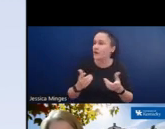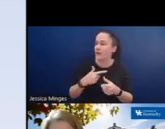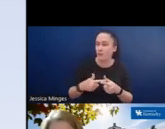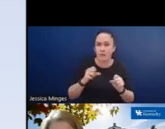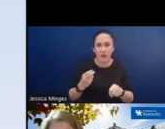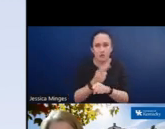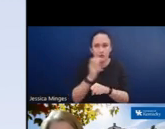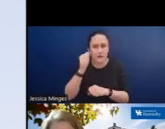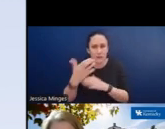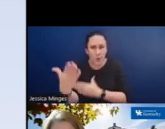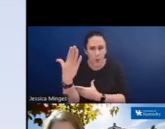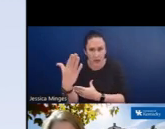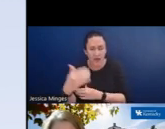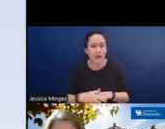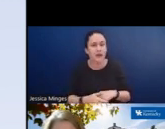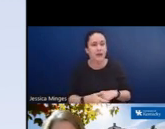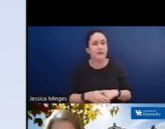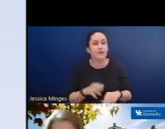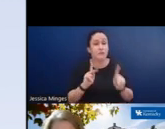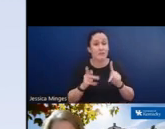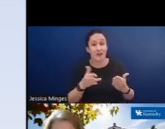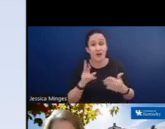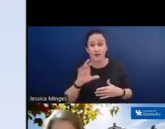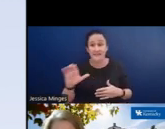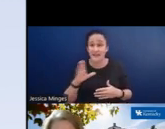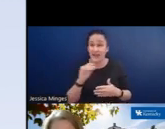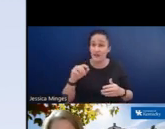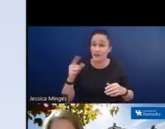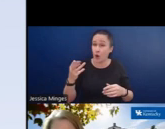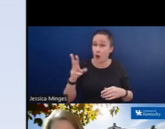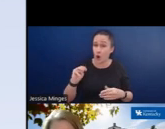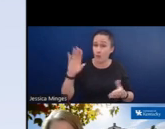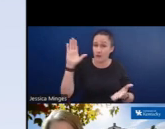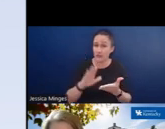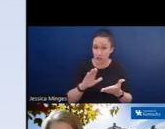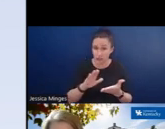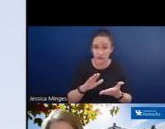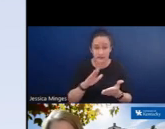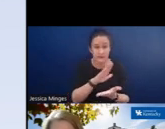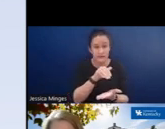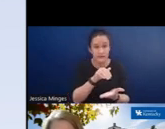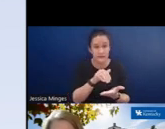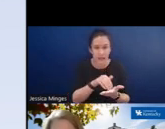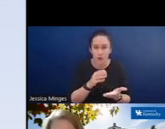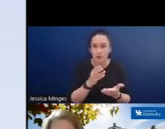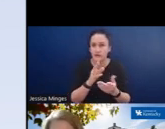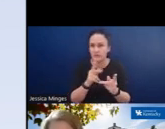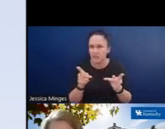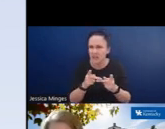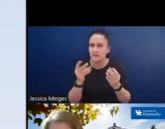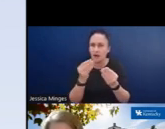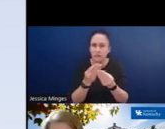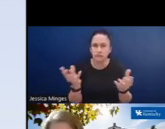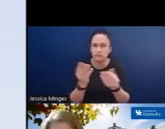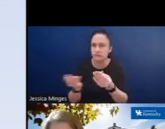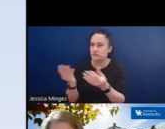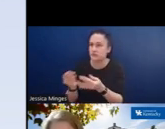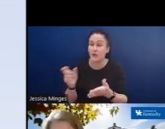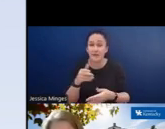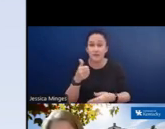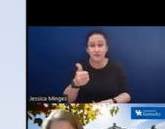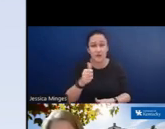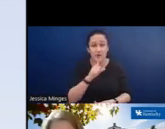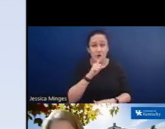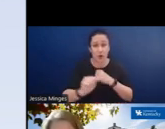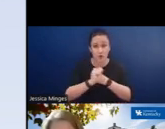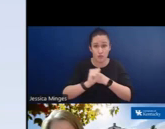people at the recovery community centers and harm reduction organizations are passing out to take with you in case if you're a person that could be at risk